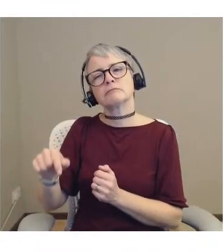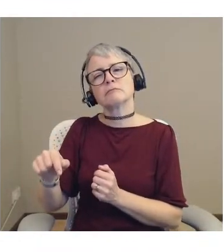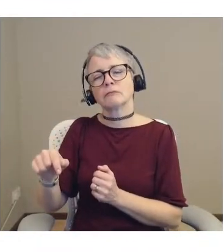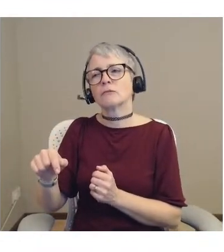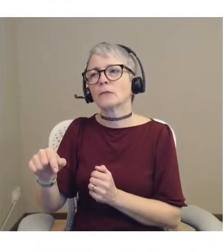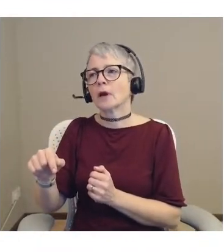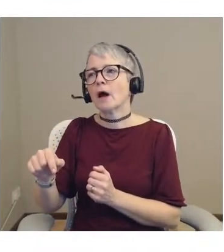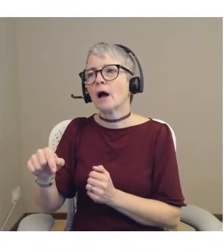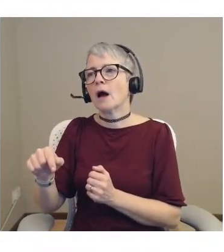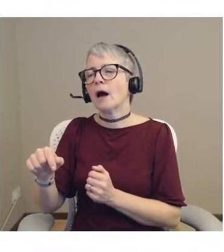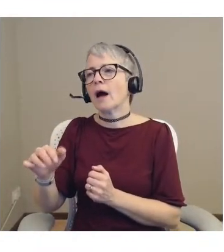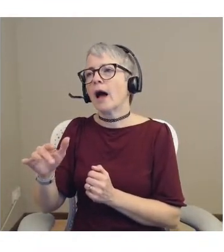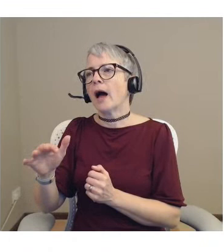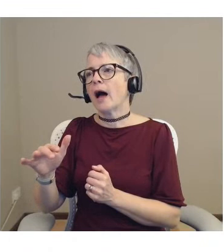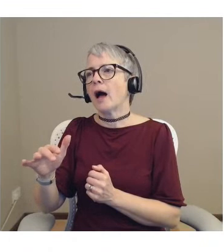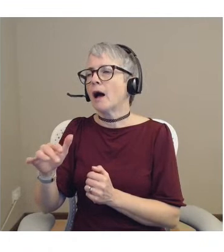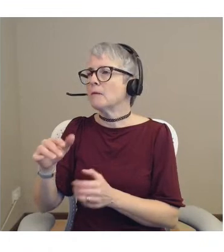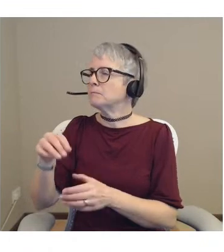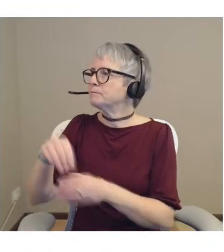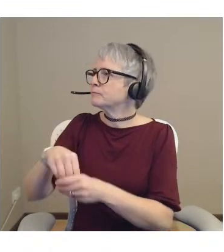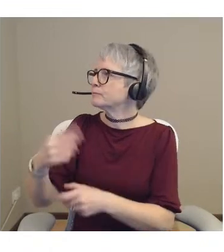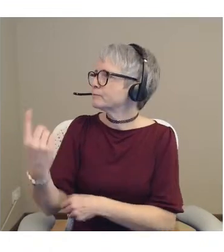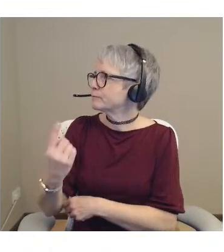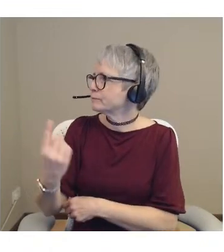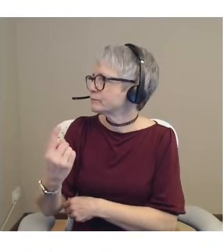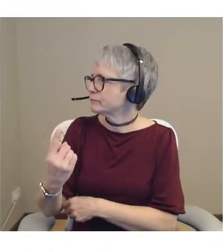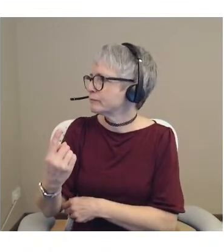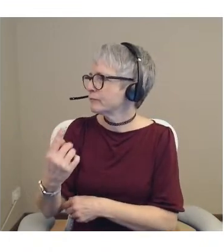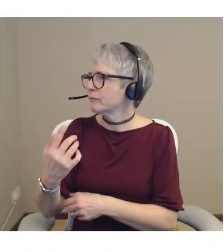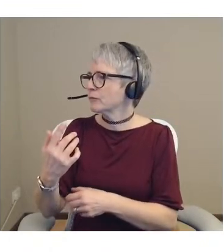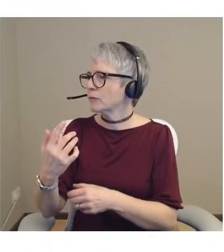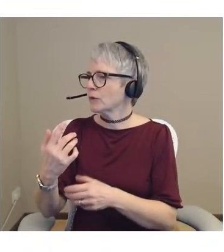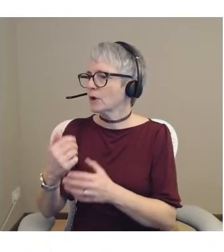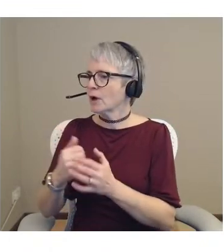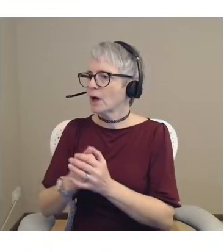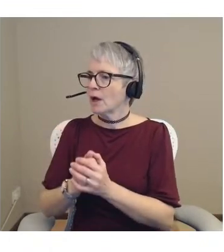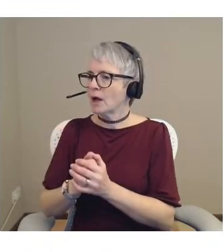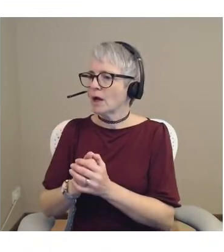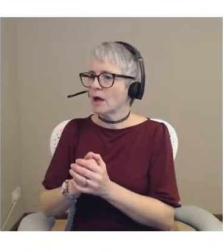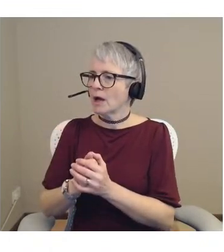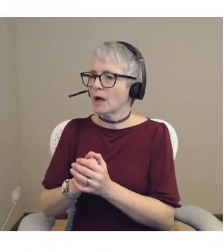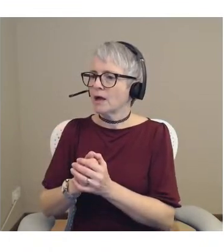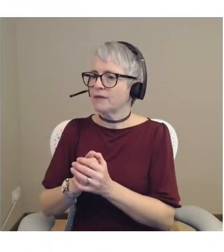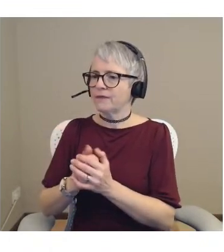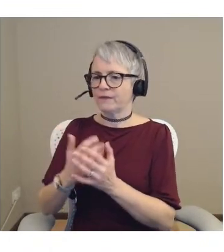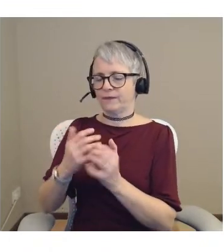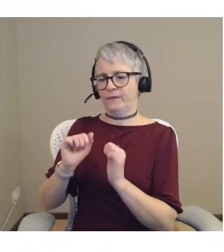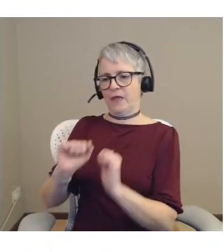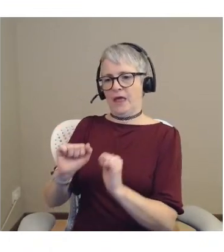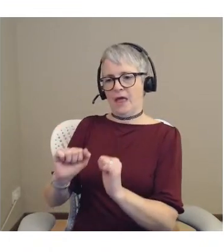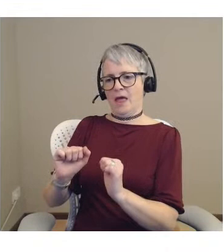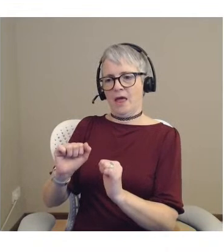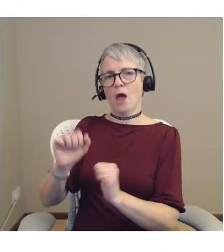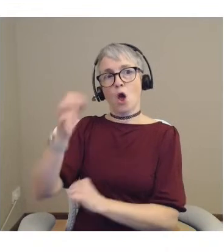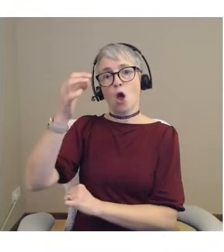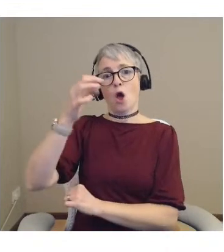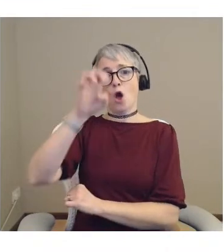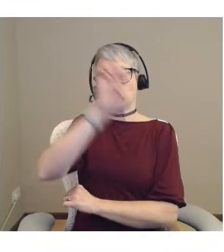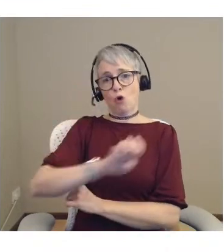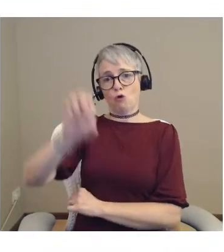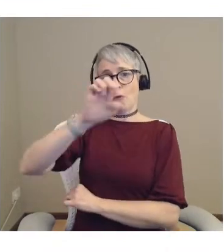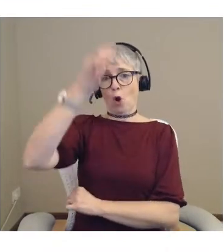only the CRPD focal point at European level, which is the European Commission, but also